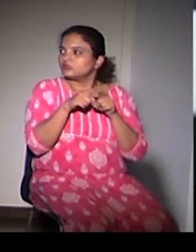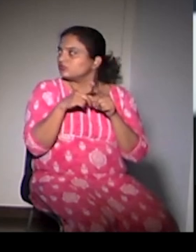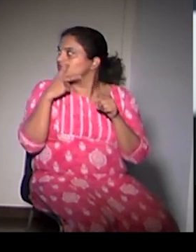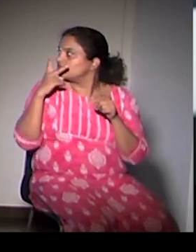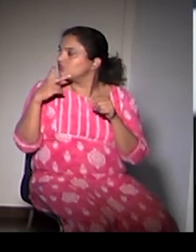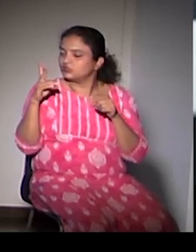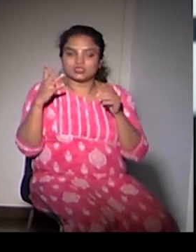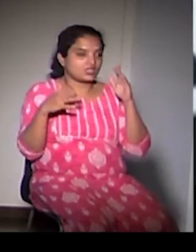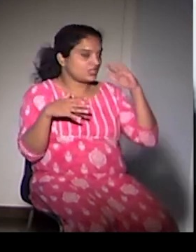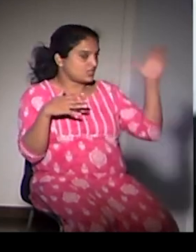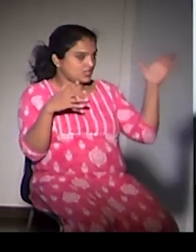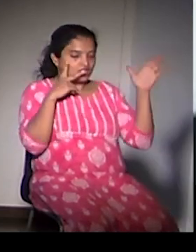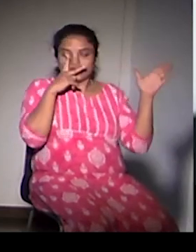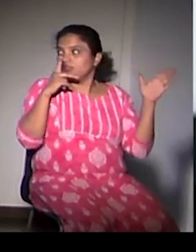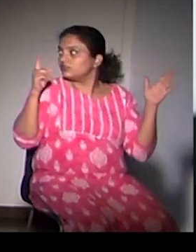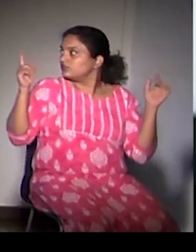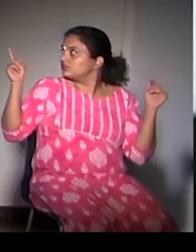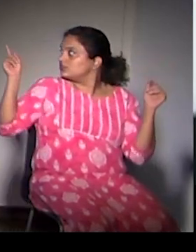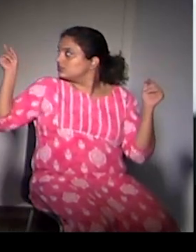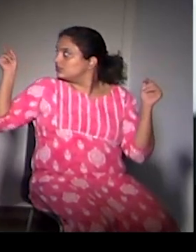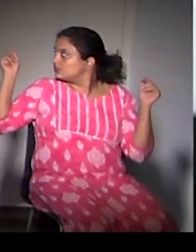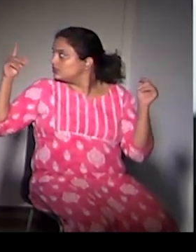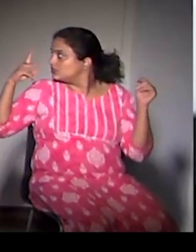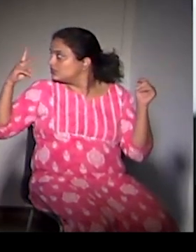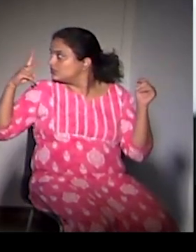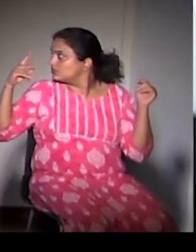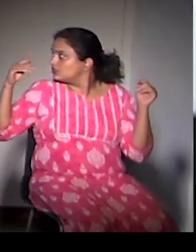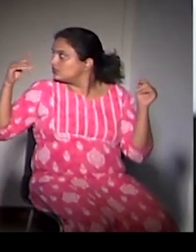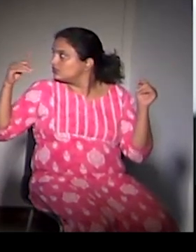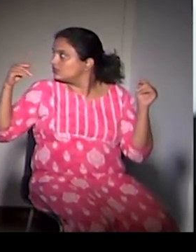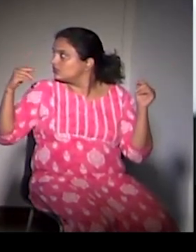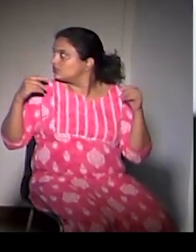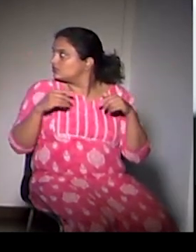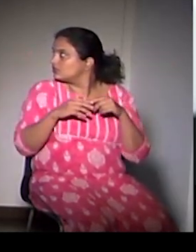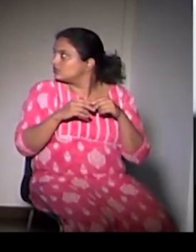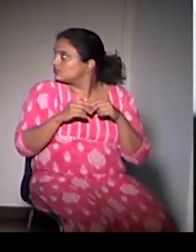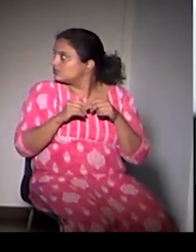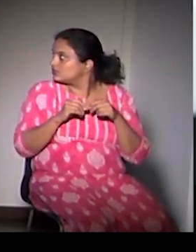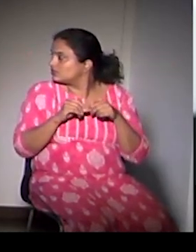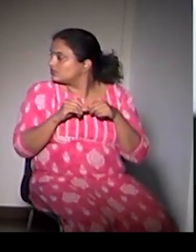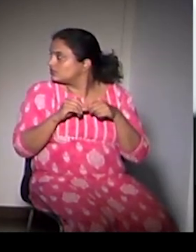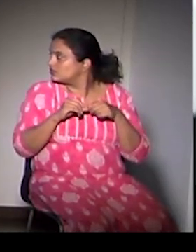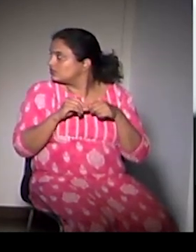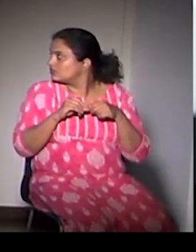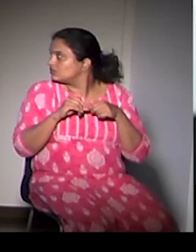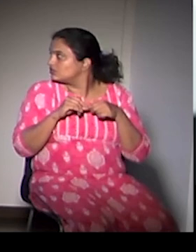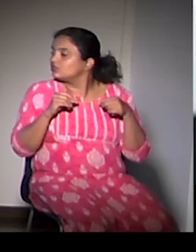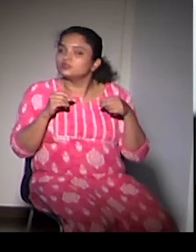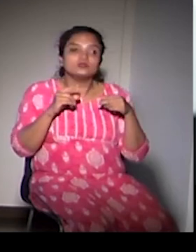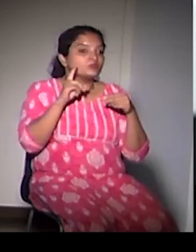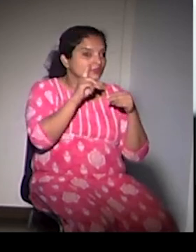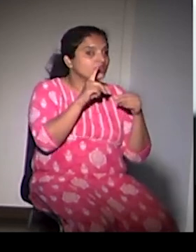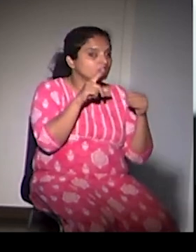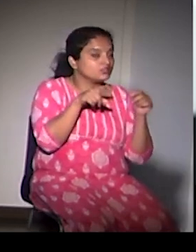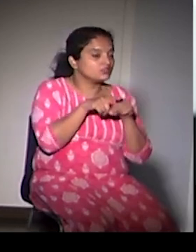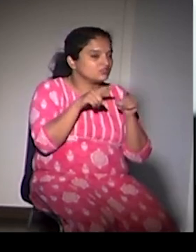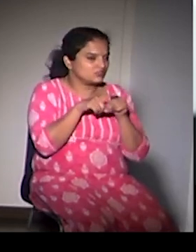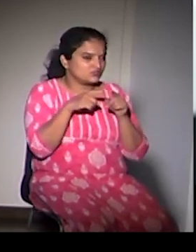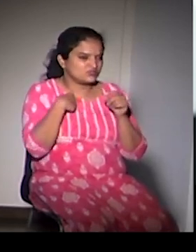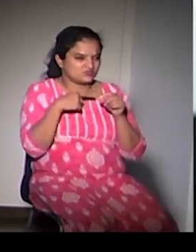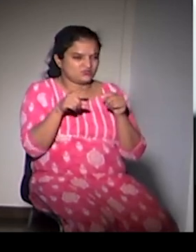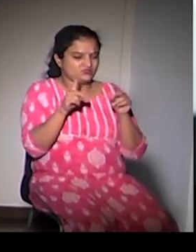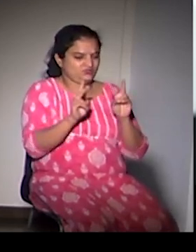left portion of this frieze has now disappeared. But it's quite an